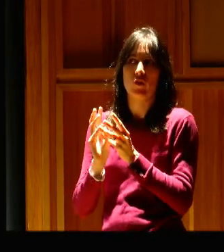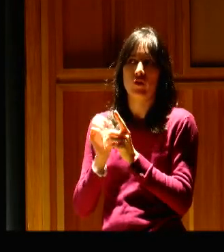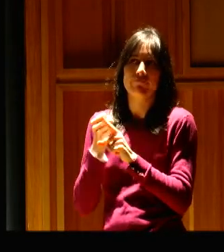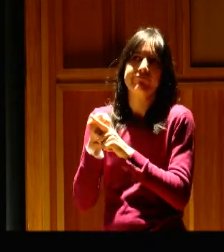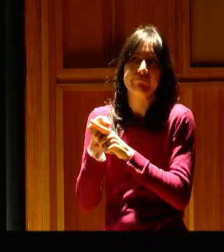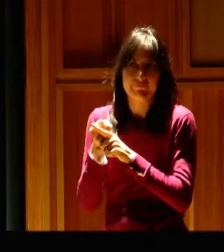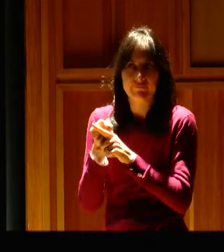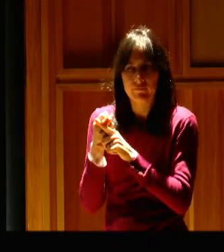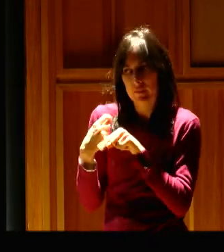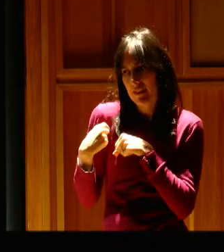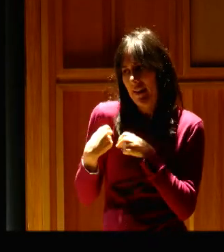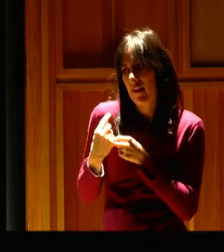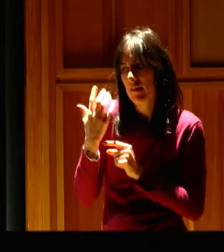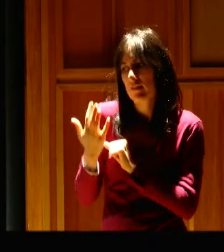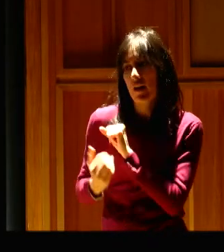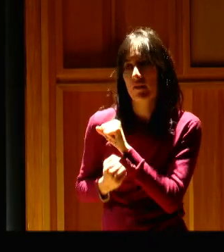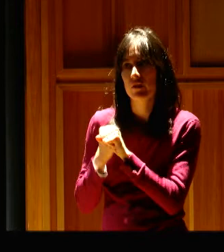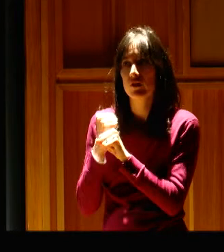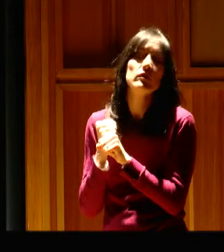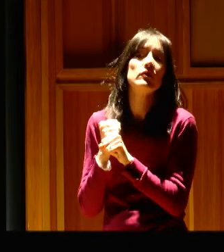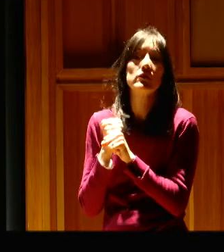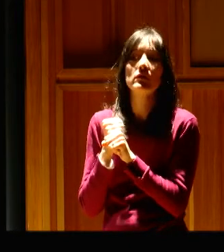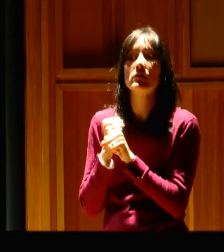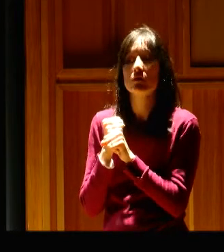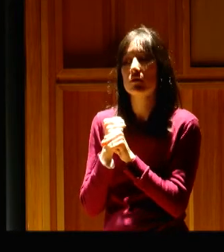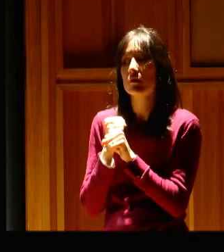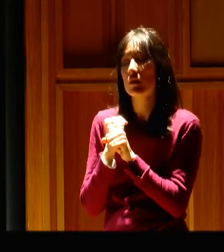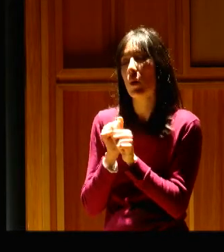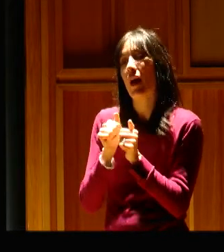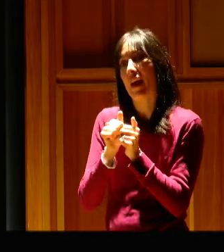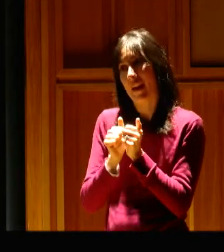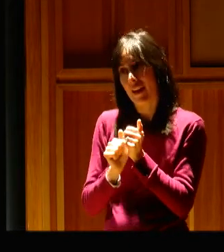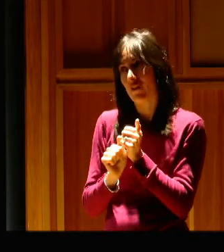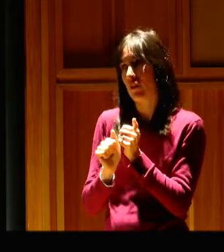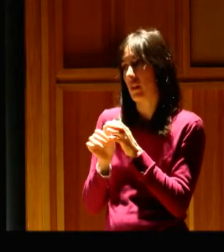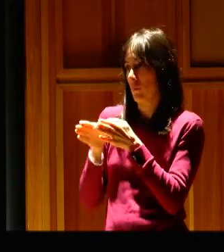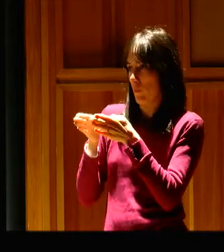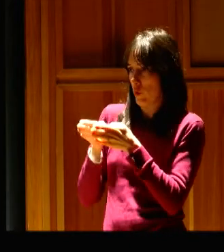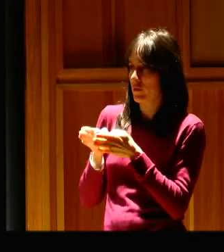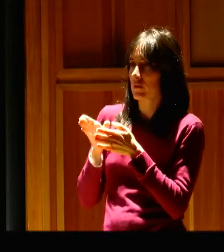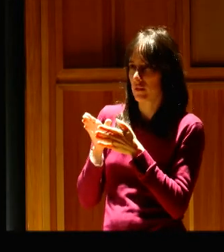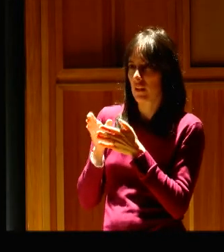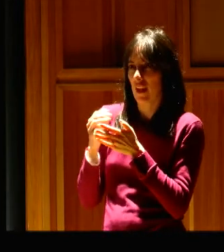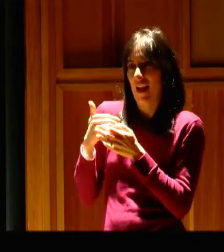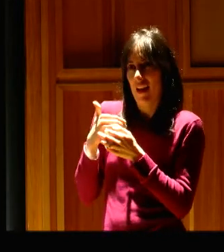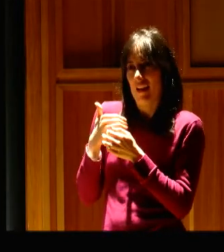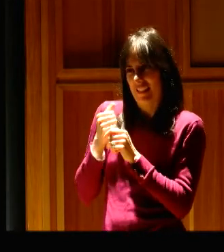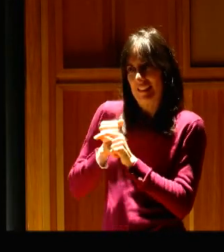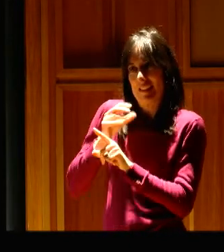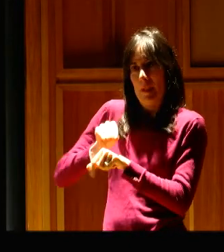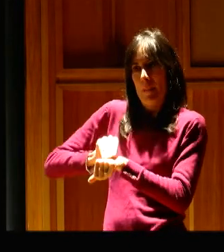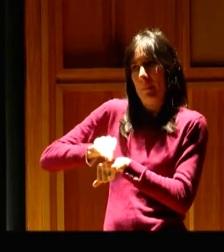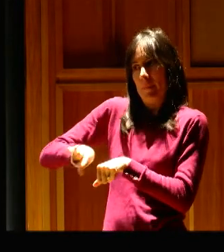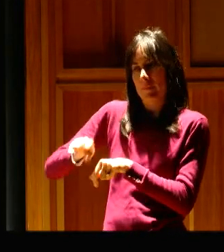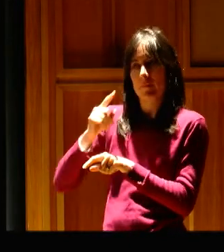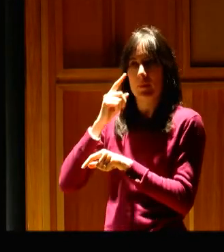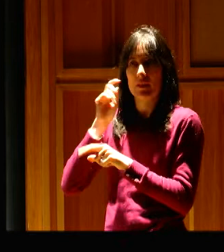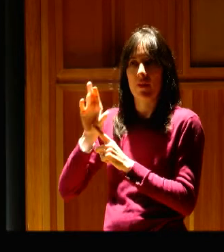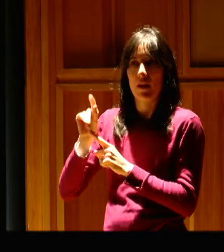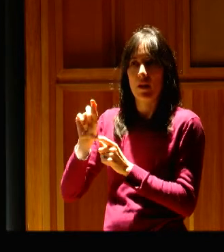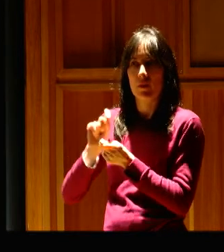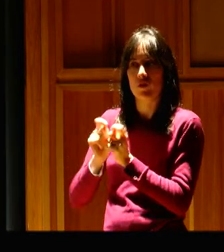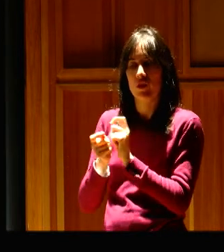alone. Every person is touched by climate change, by the displacement it